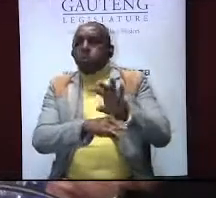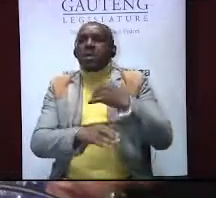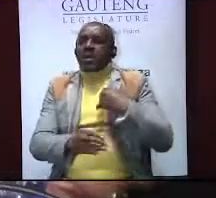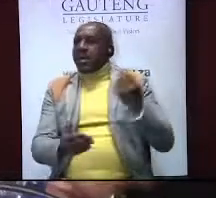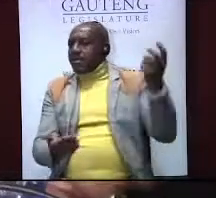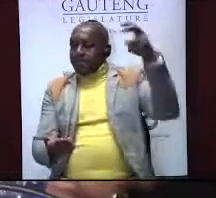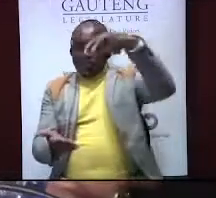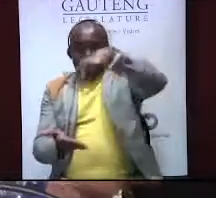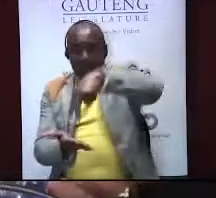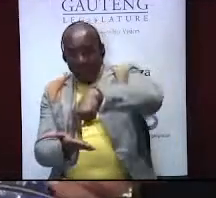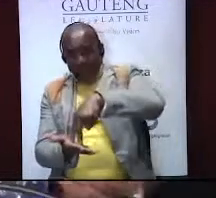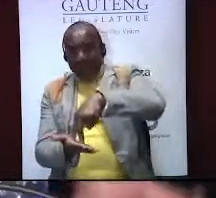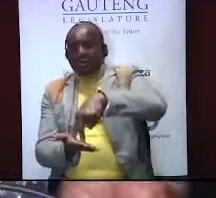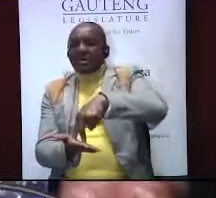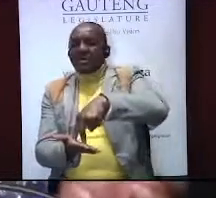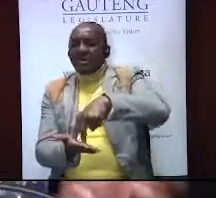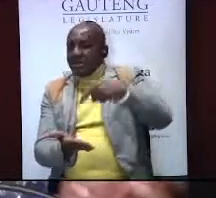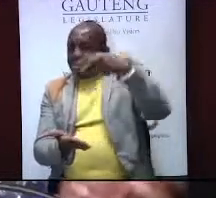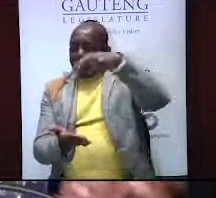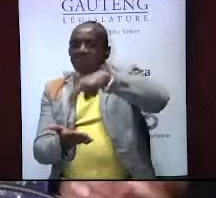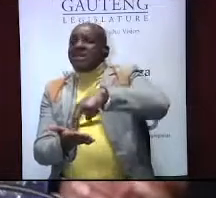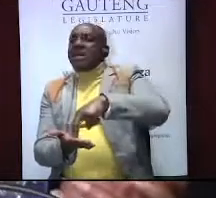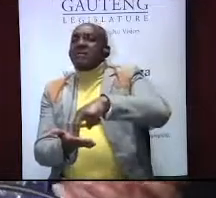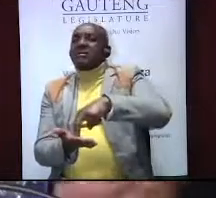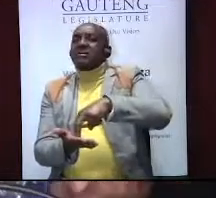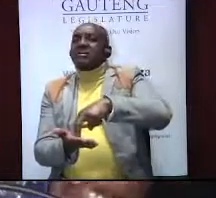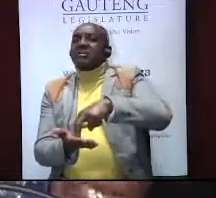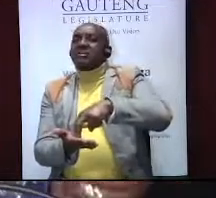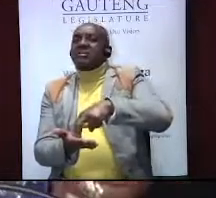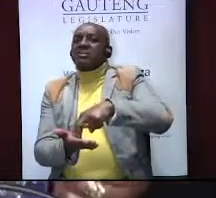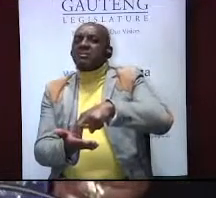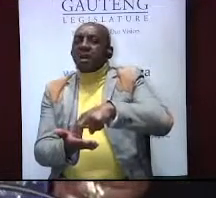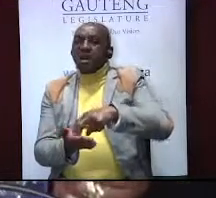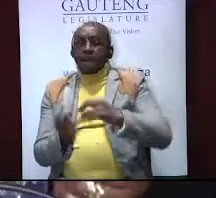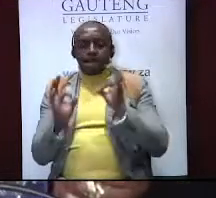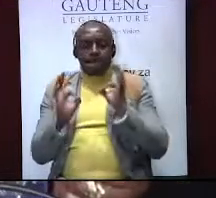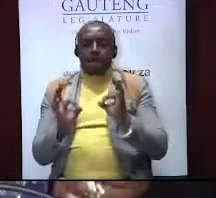raise catalytic children,